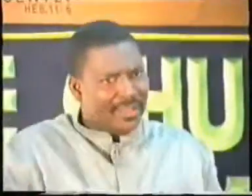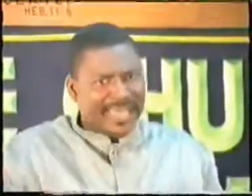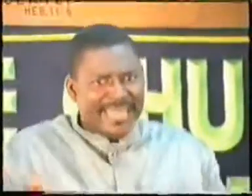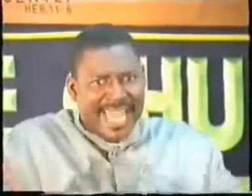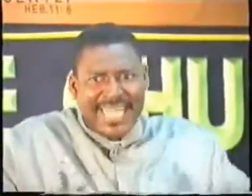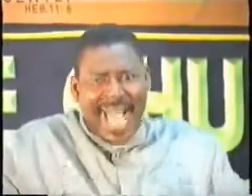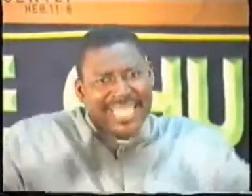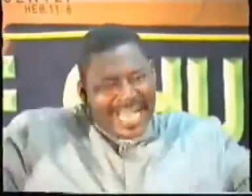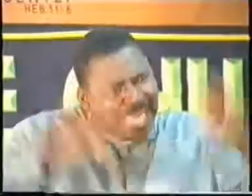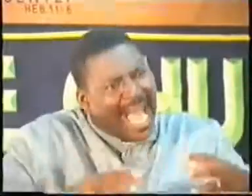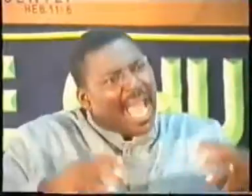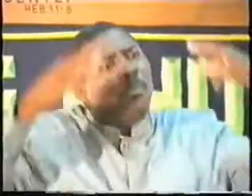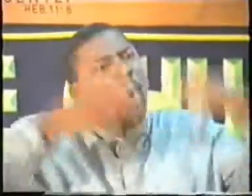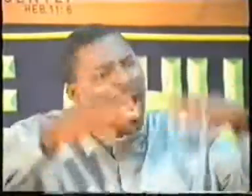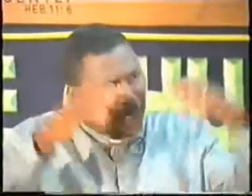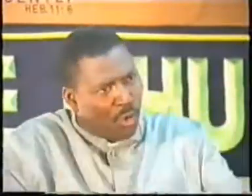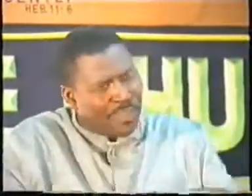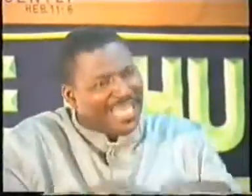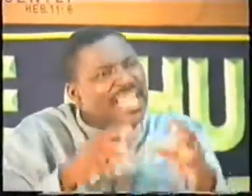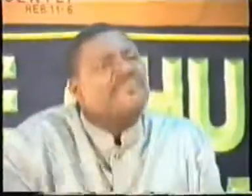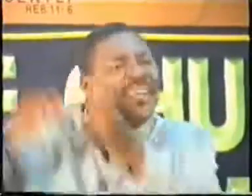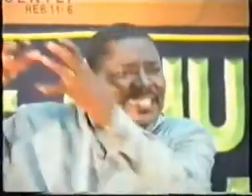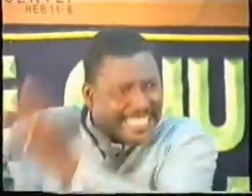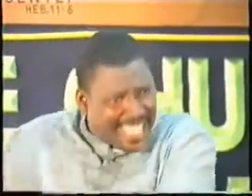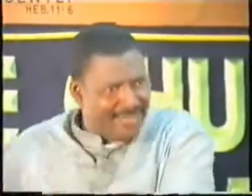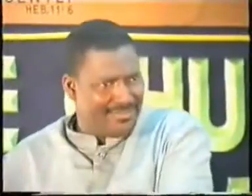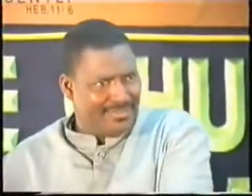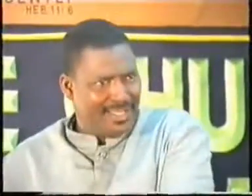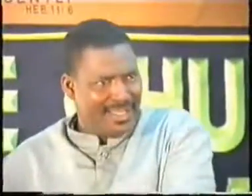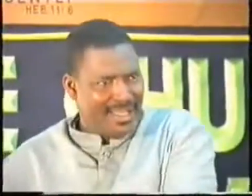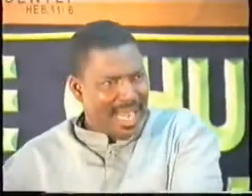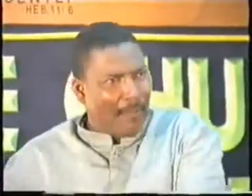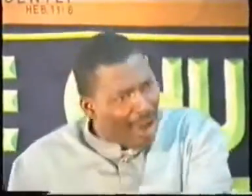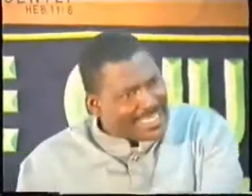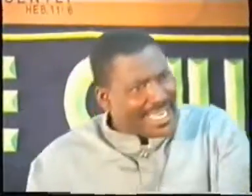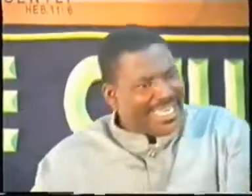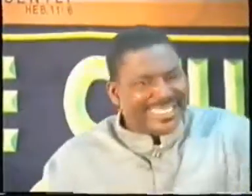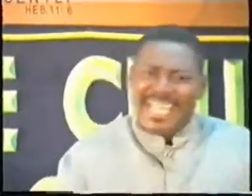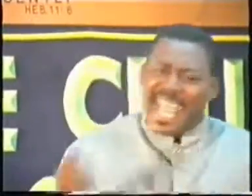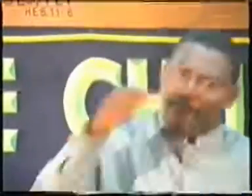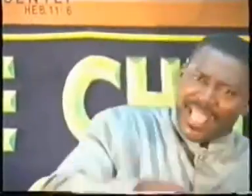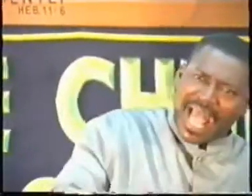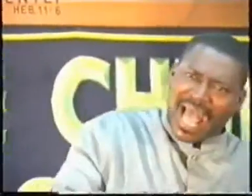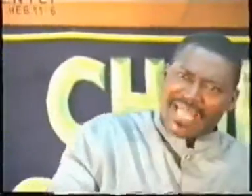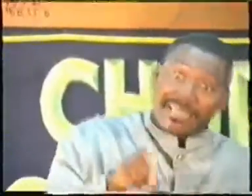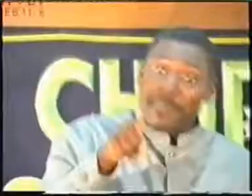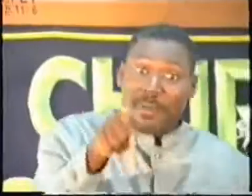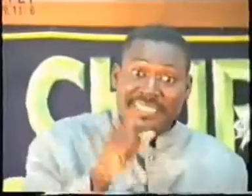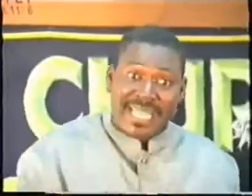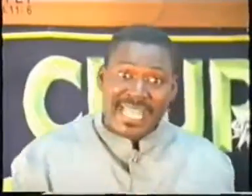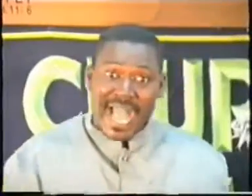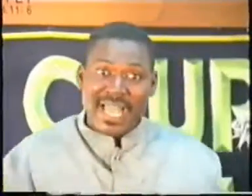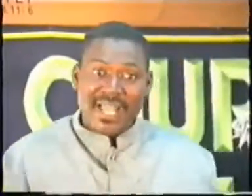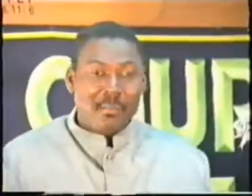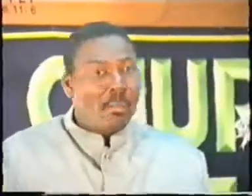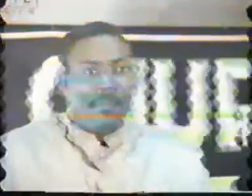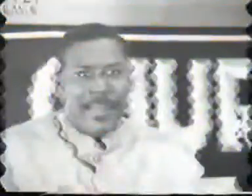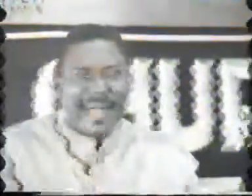mra ni nyina yenka emo ano na yemfa ensie na paul said said ye ebeya sa meba mo nchan